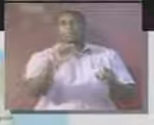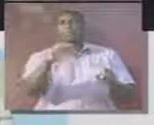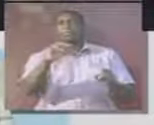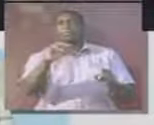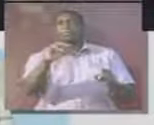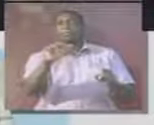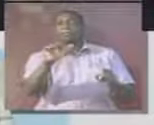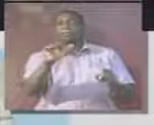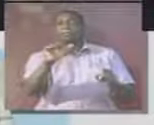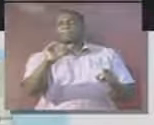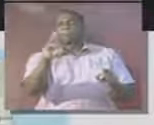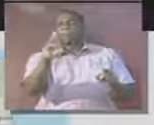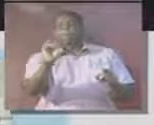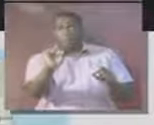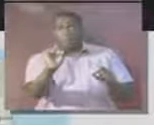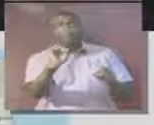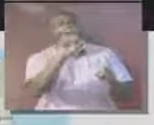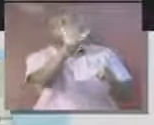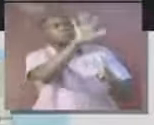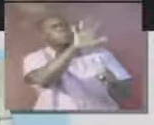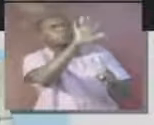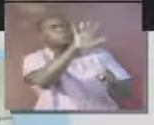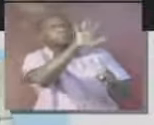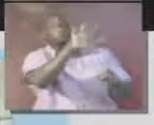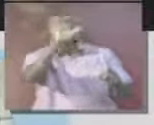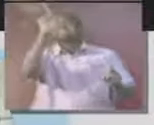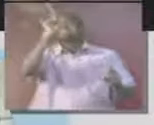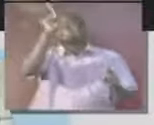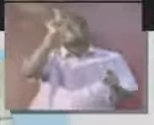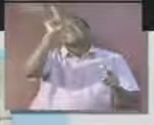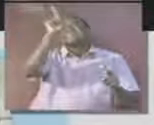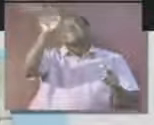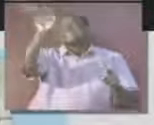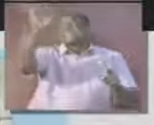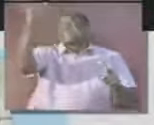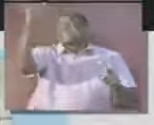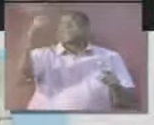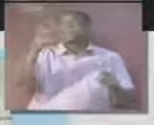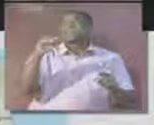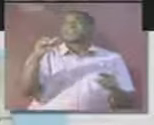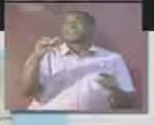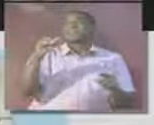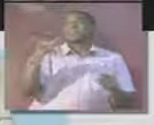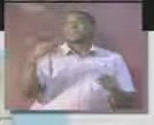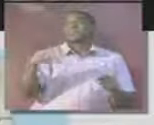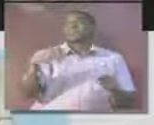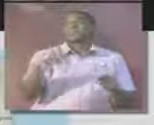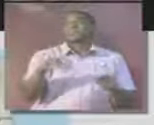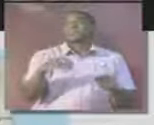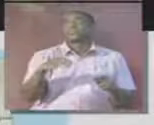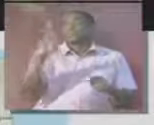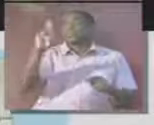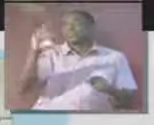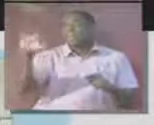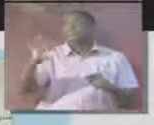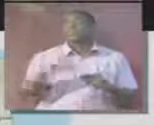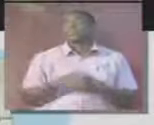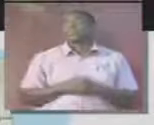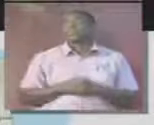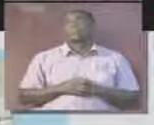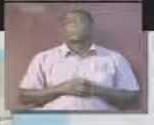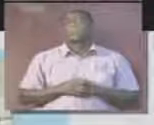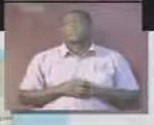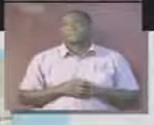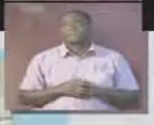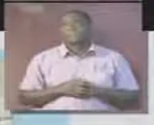Andrew, St. David, so Sangre Grande, River Mayaro, Rio Claro, all of those areas seeing cases. So that was the distribution just of